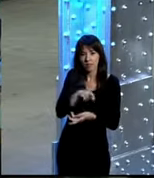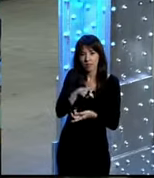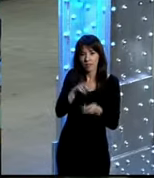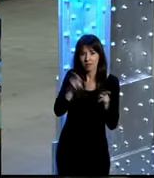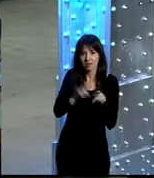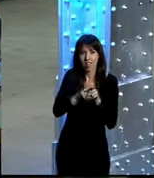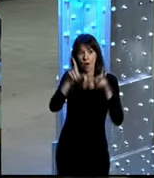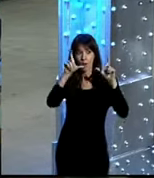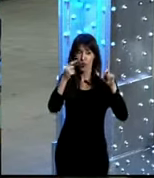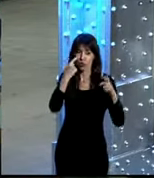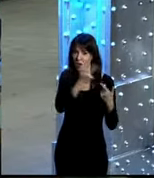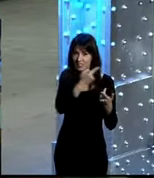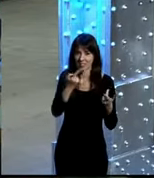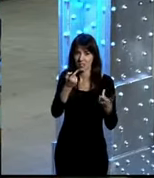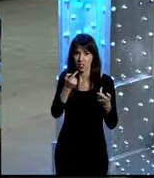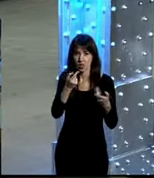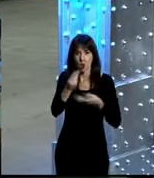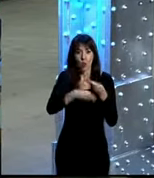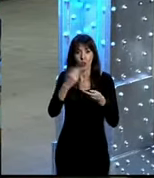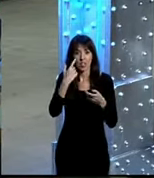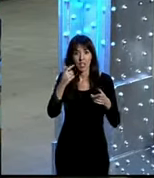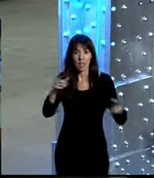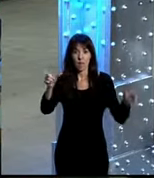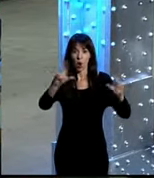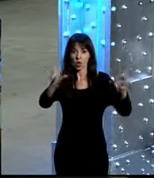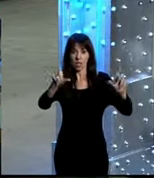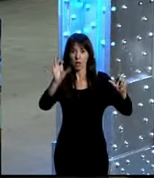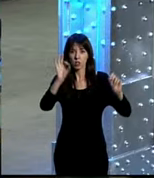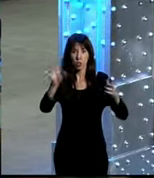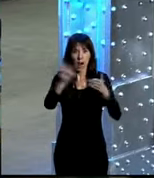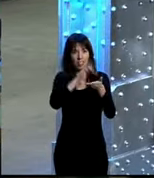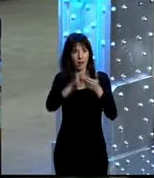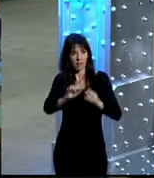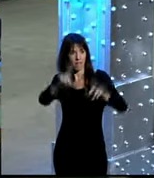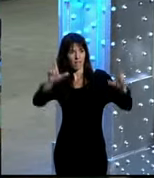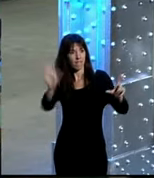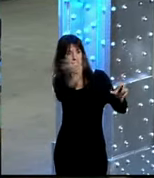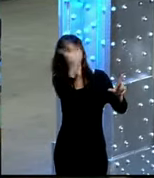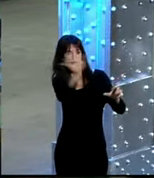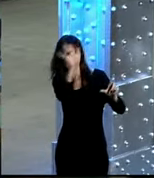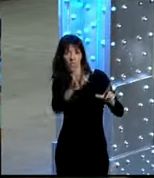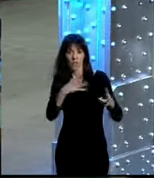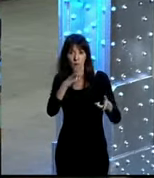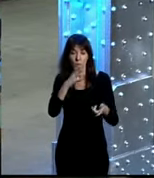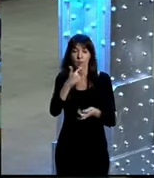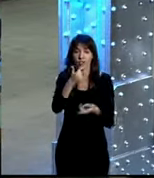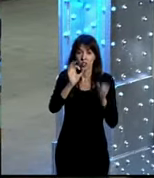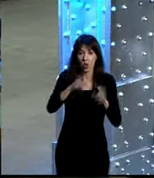them, as you can see here in this image. They try to use TV screens as if they were a huge tablet, because that's